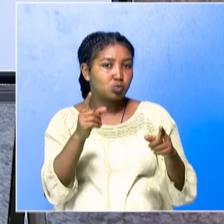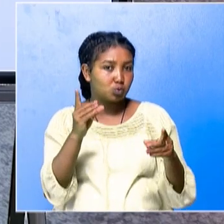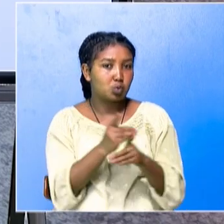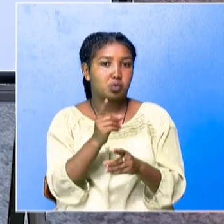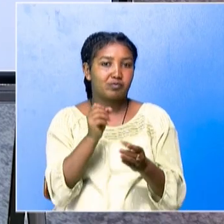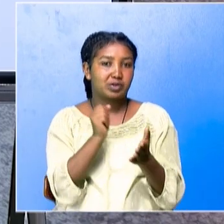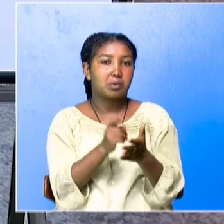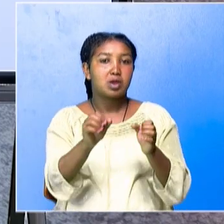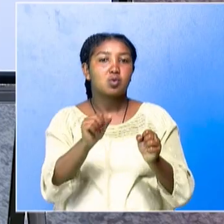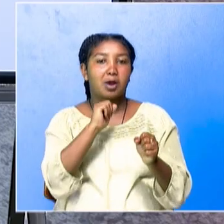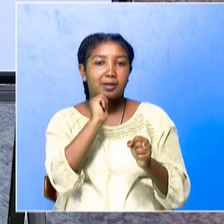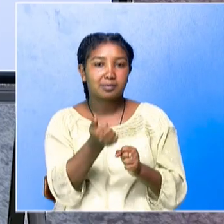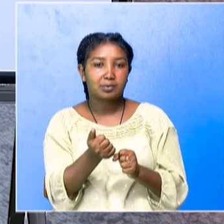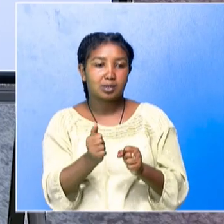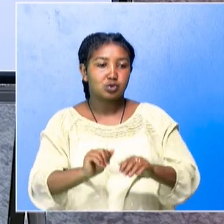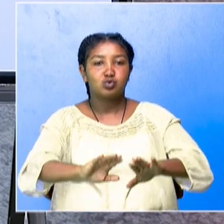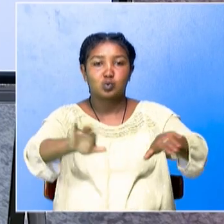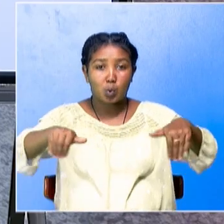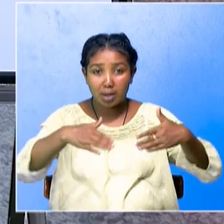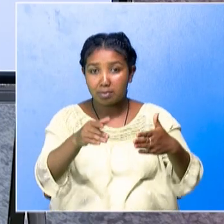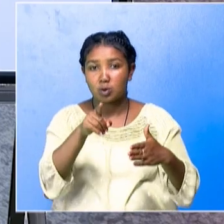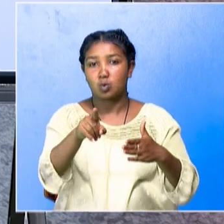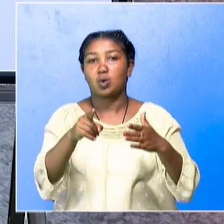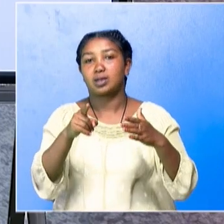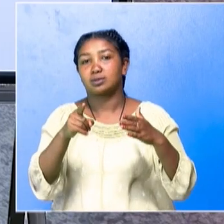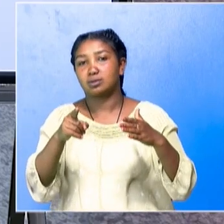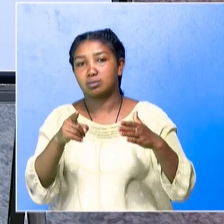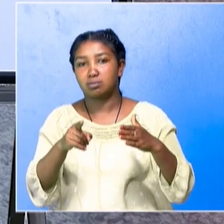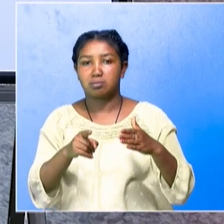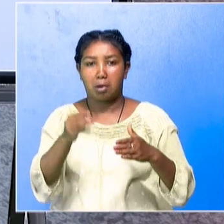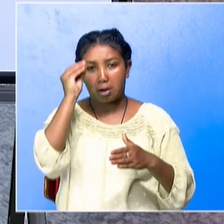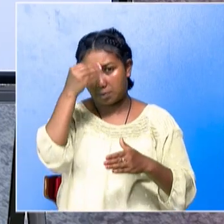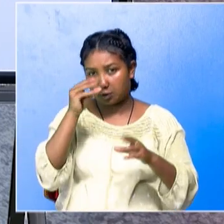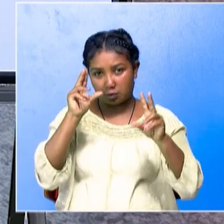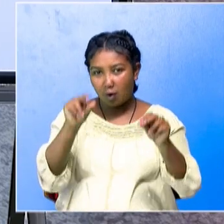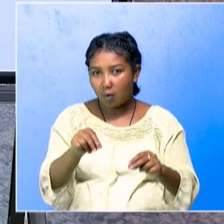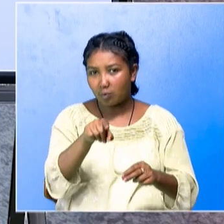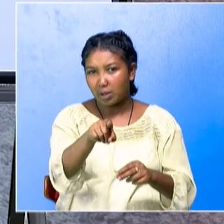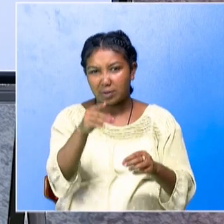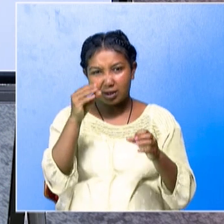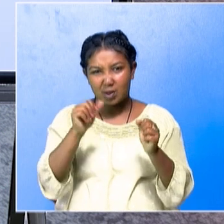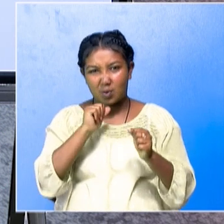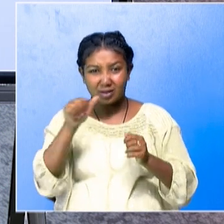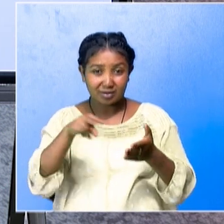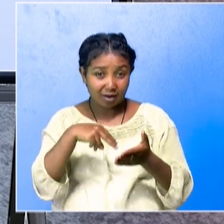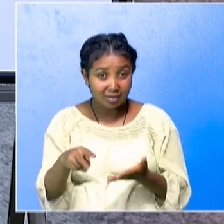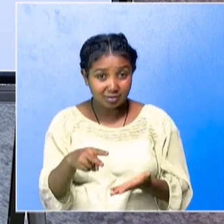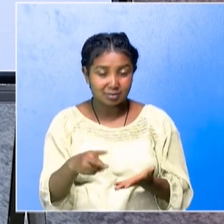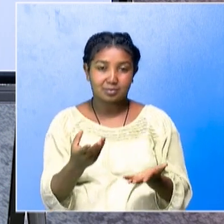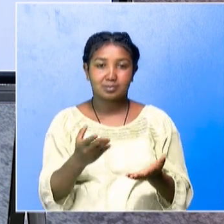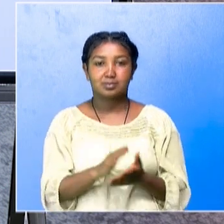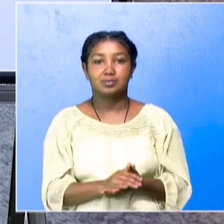Maybe you can't swim. You can't speak Arabic. Maybe you can't dance as